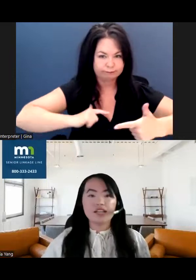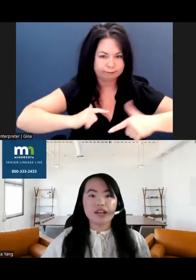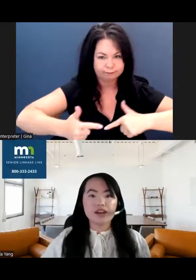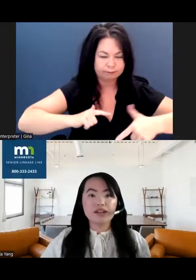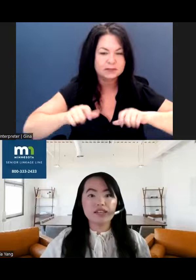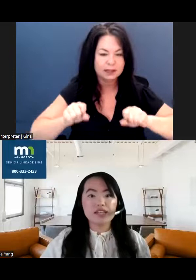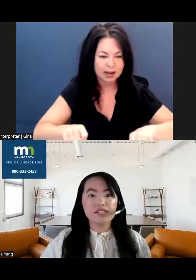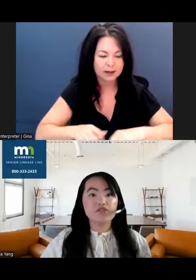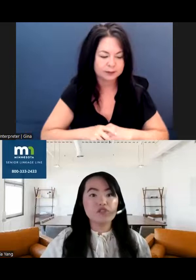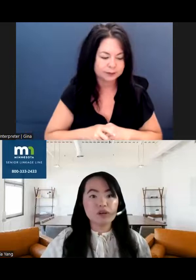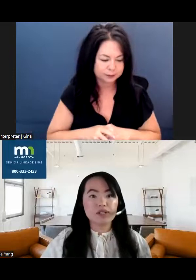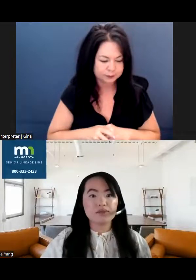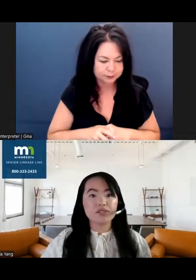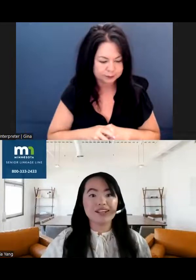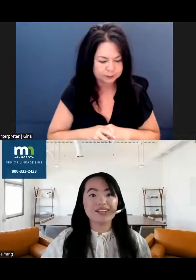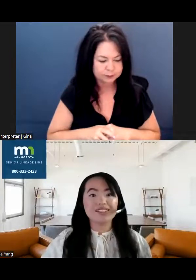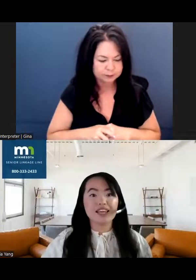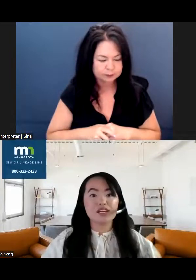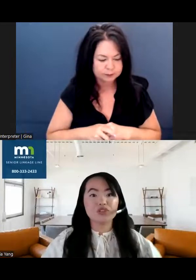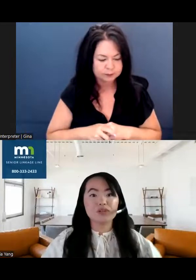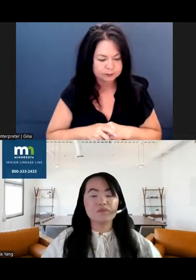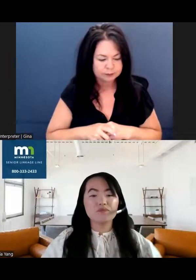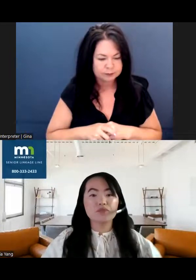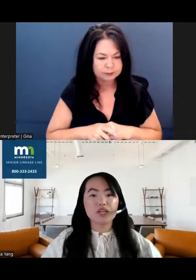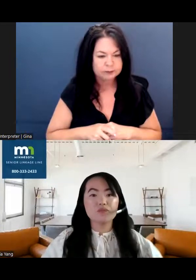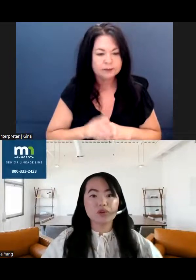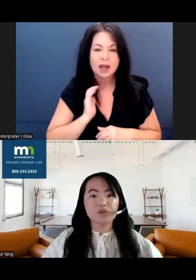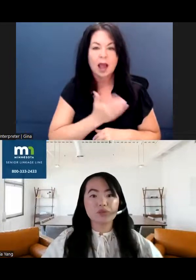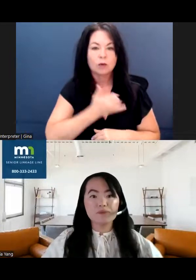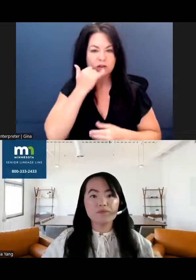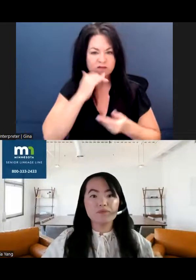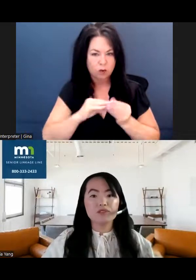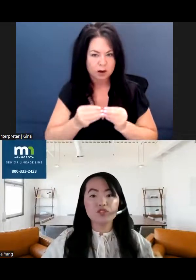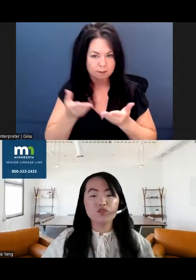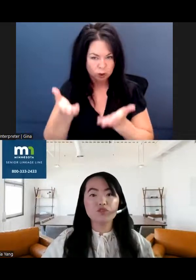On the slide here, again, is our phone number. So that is